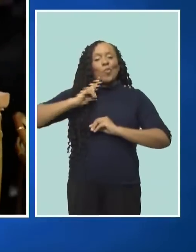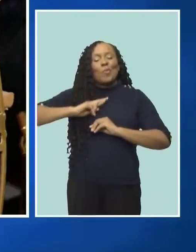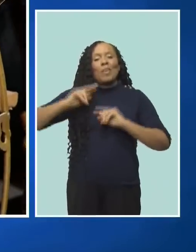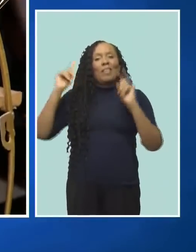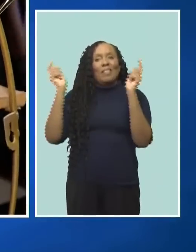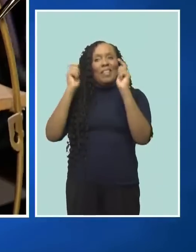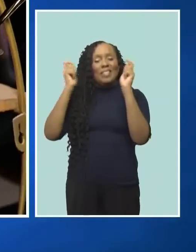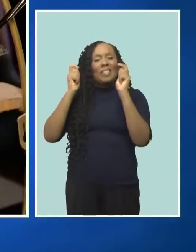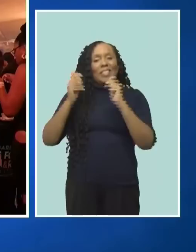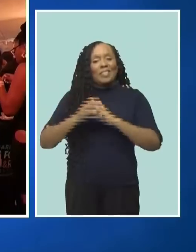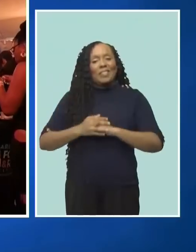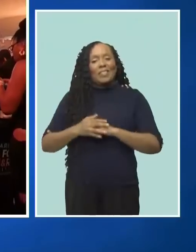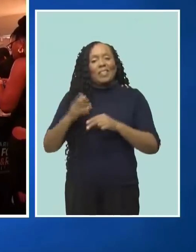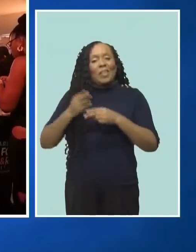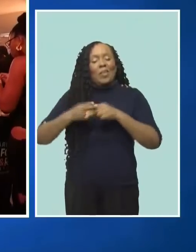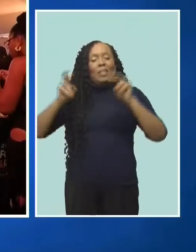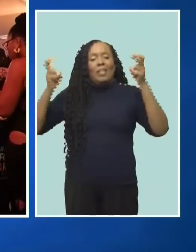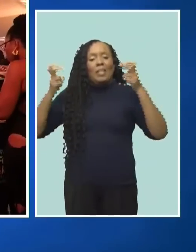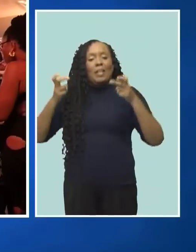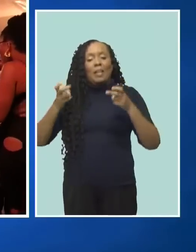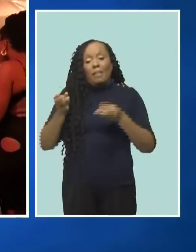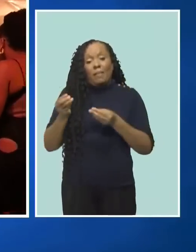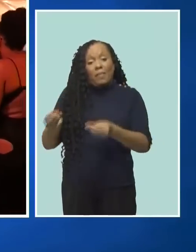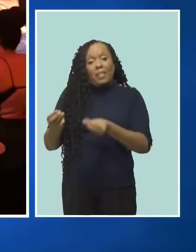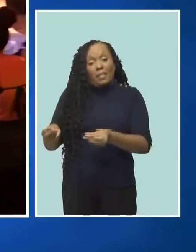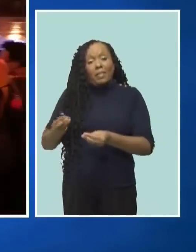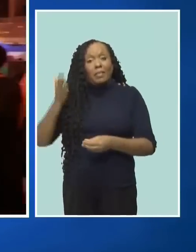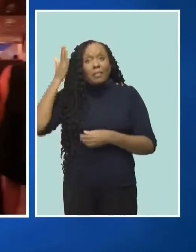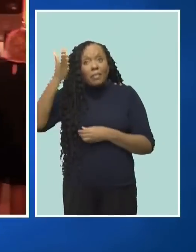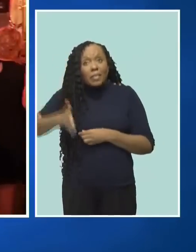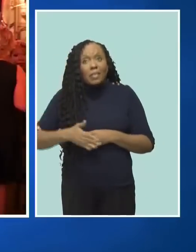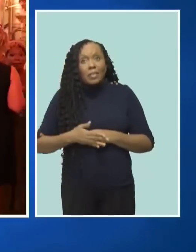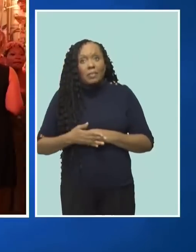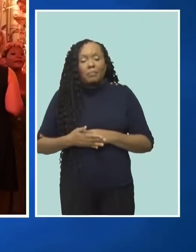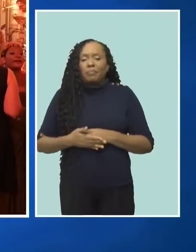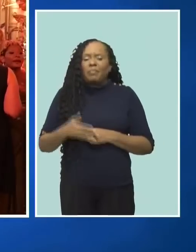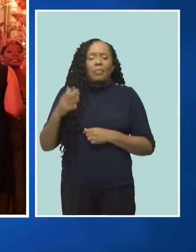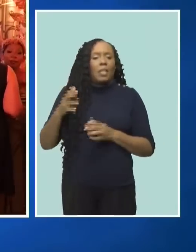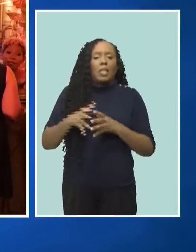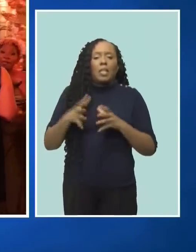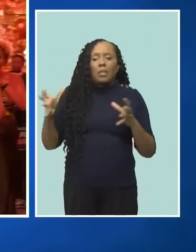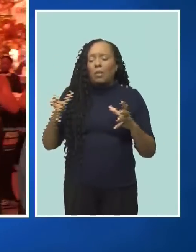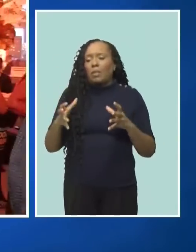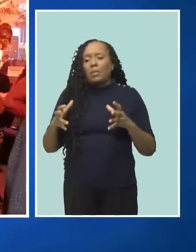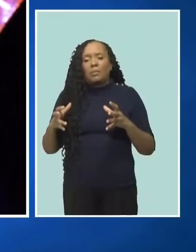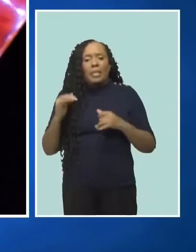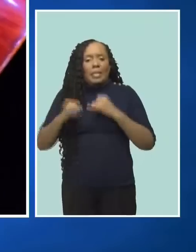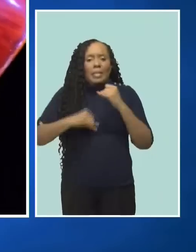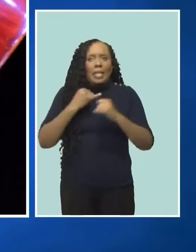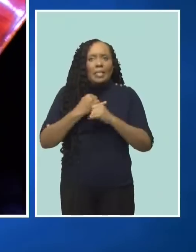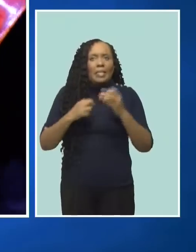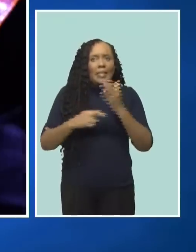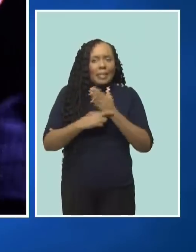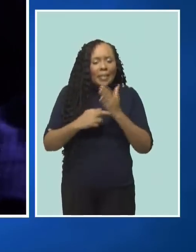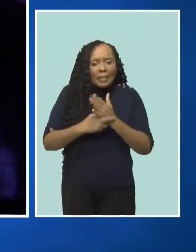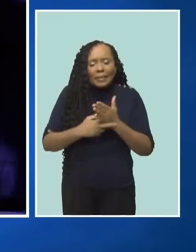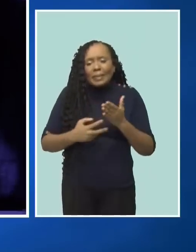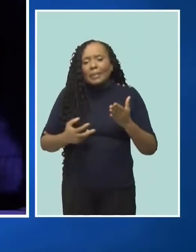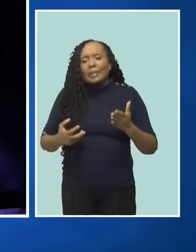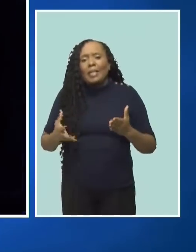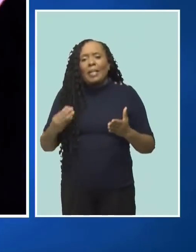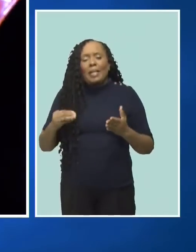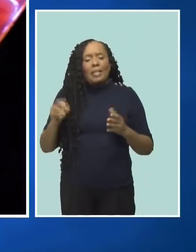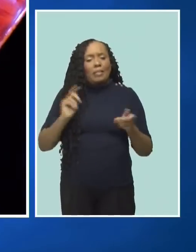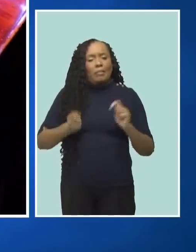the theme Feeding the Future, saw an increase in international ticket sales as well as increased interest from the